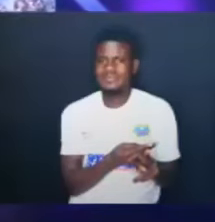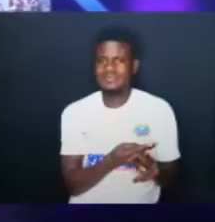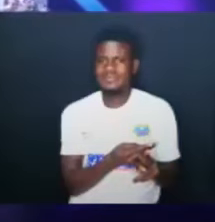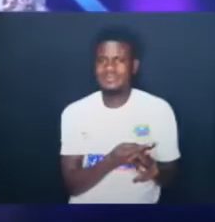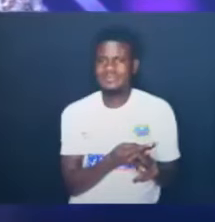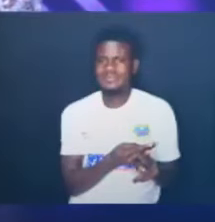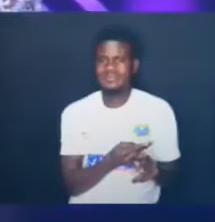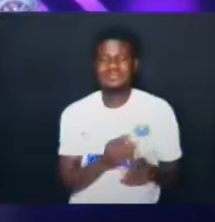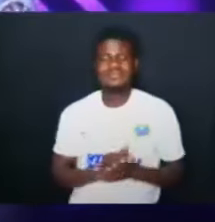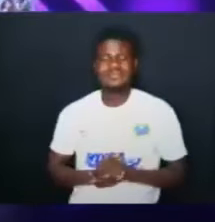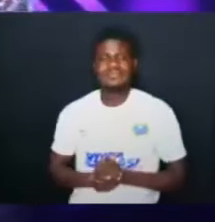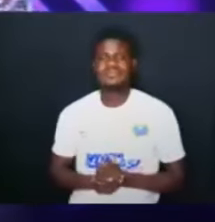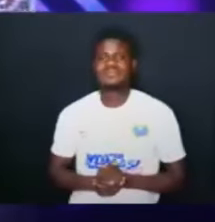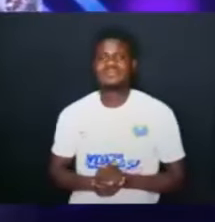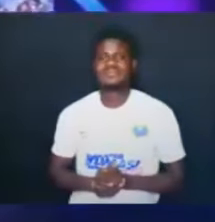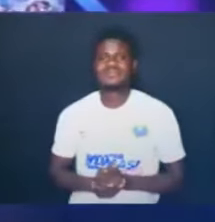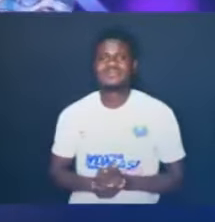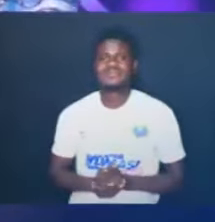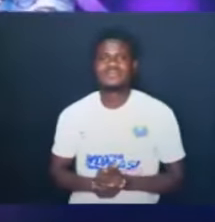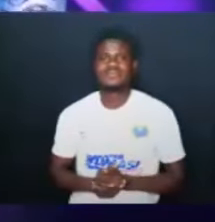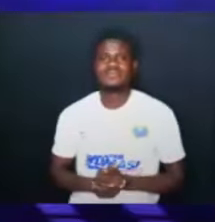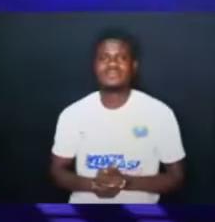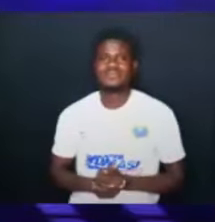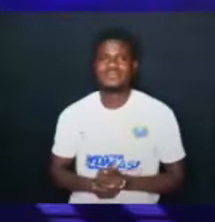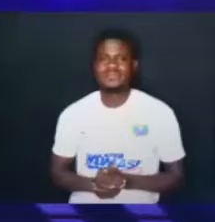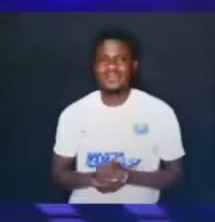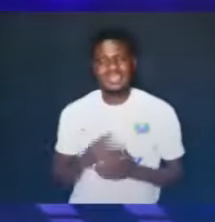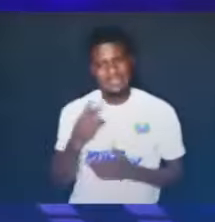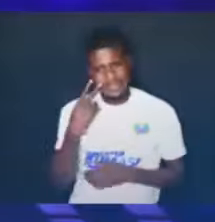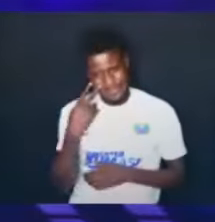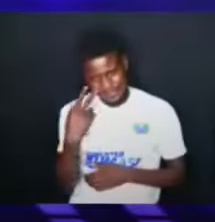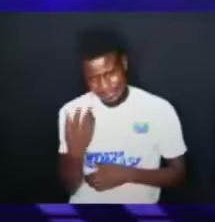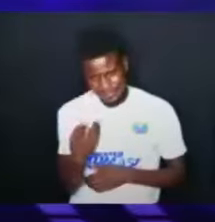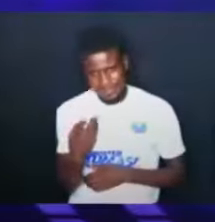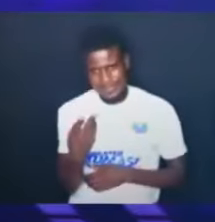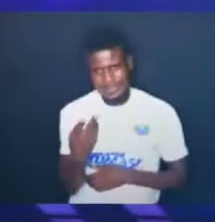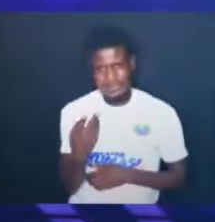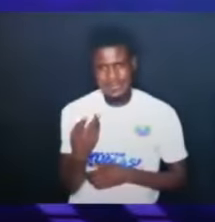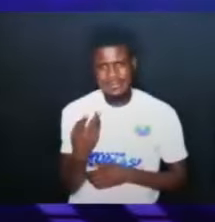enye mahwe no de wose no pasa pasa pasa pasa pasa. You see, when I read,